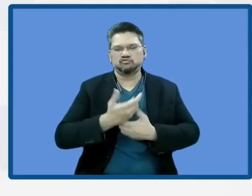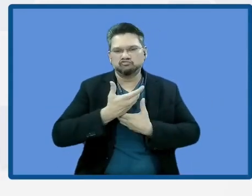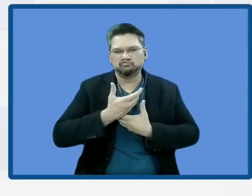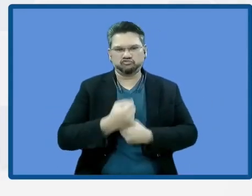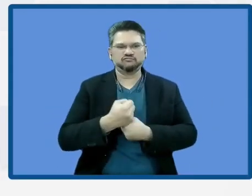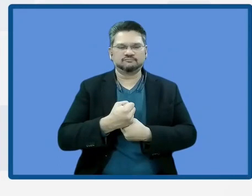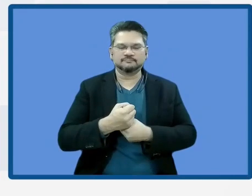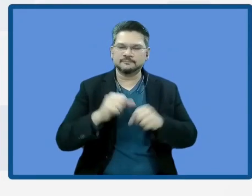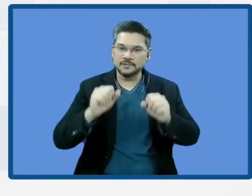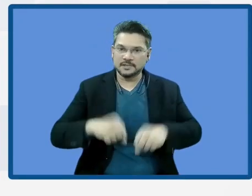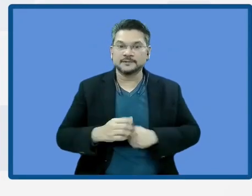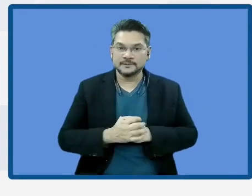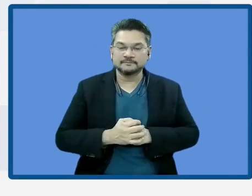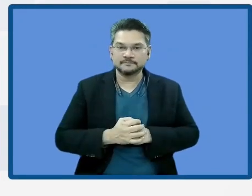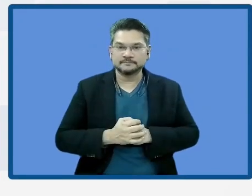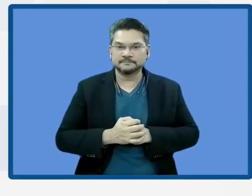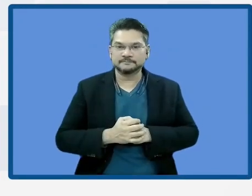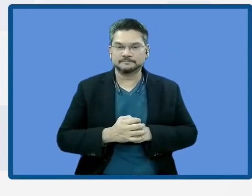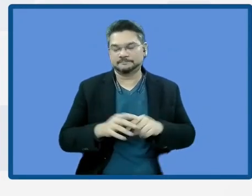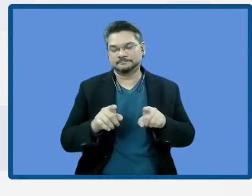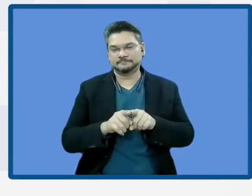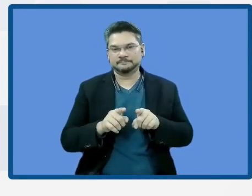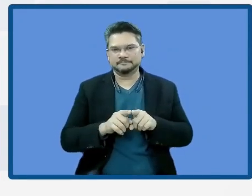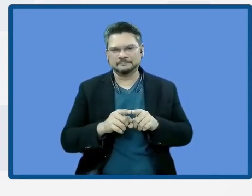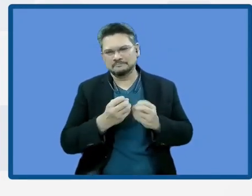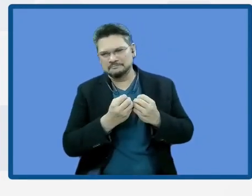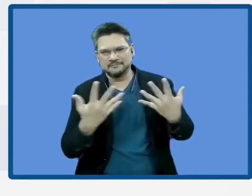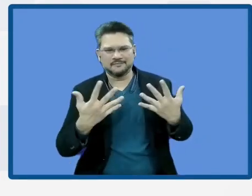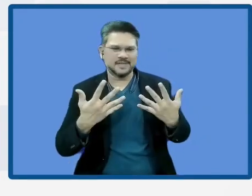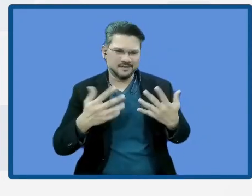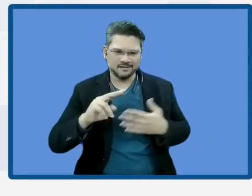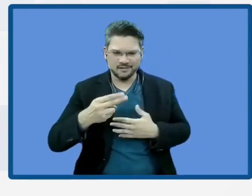Given the type of hazards that are faced through this warning system,